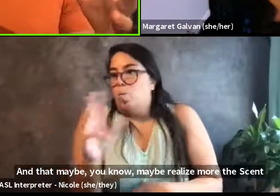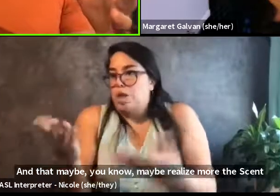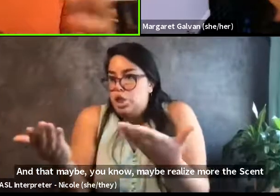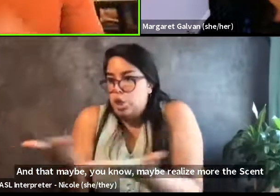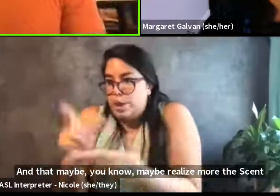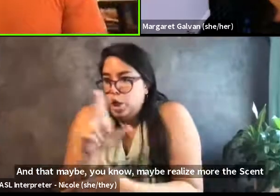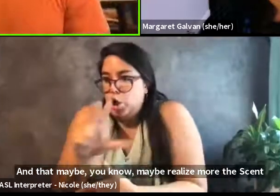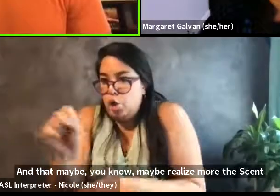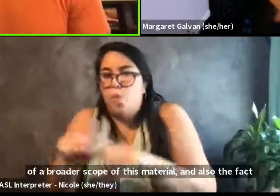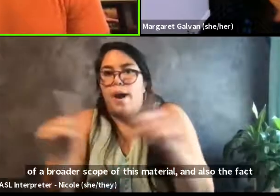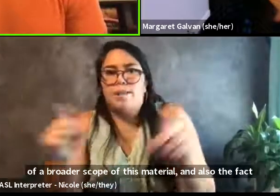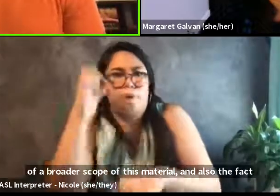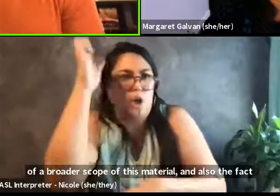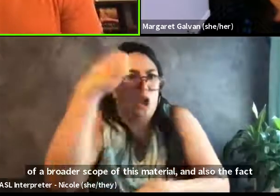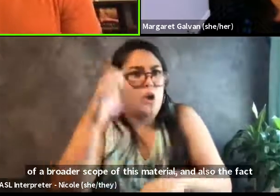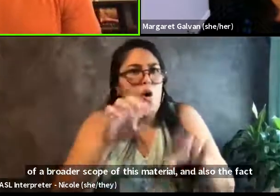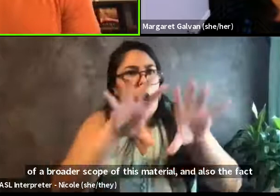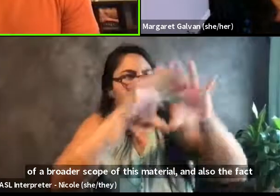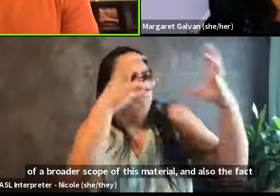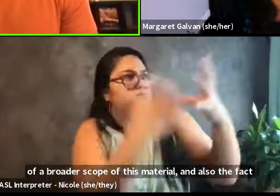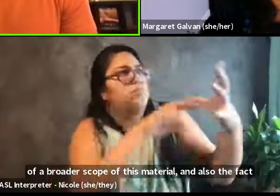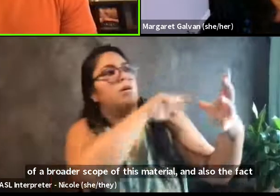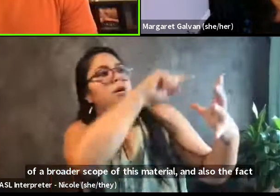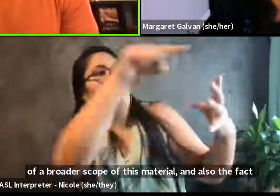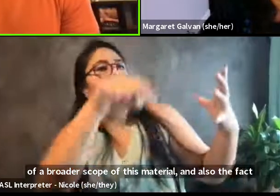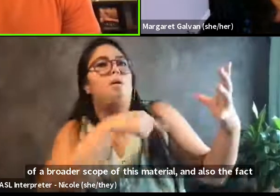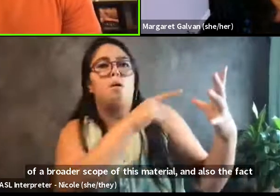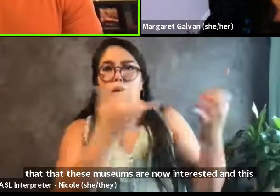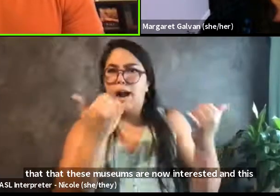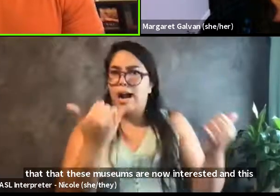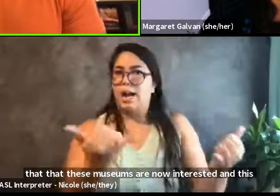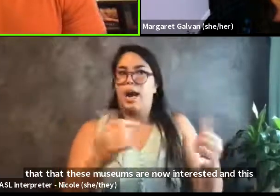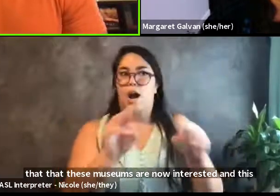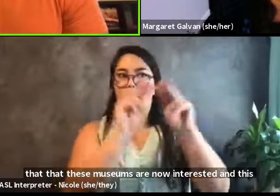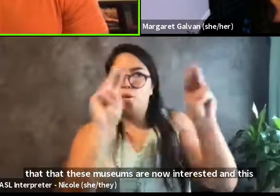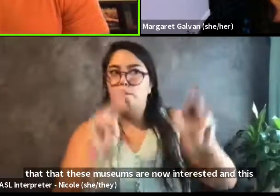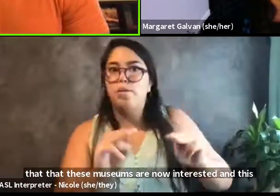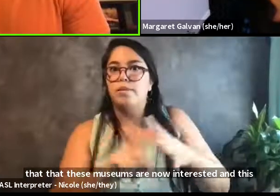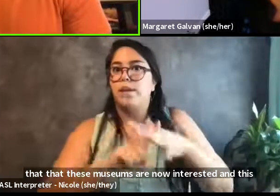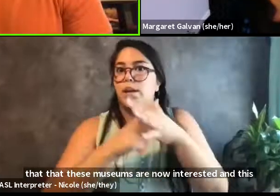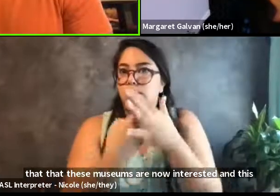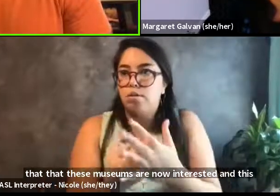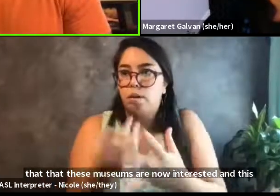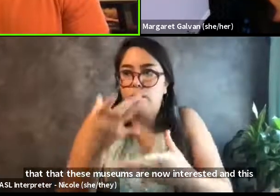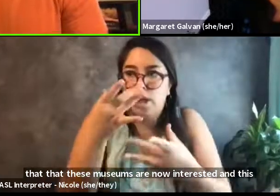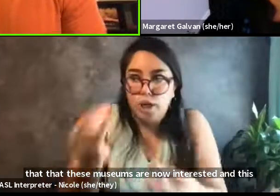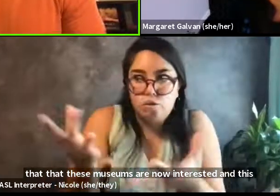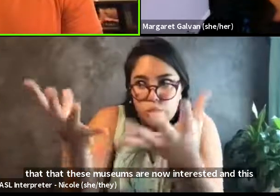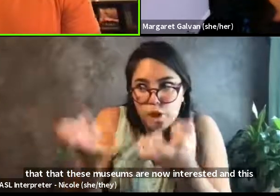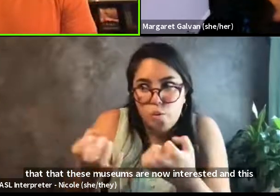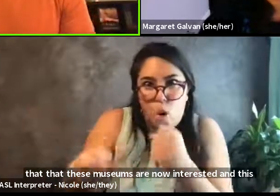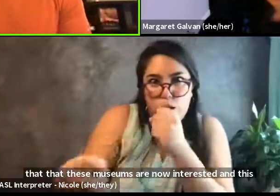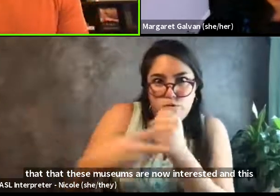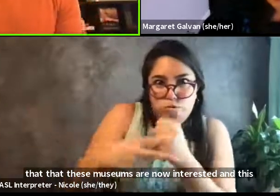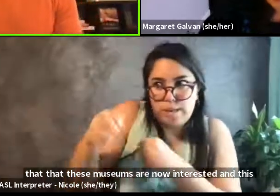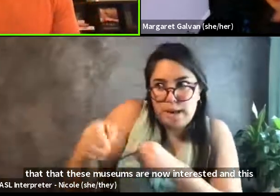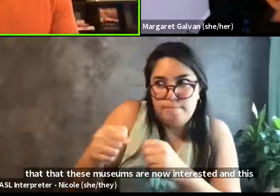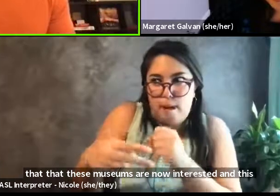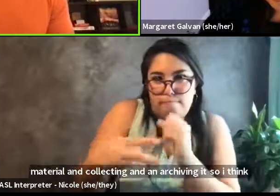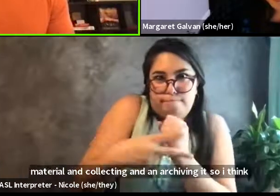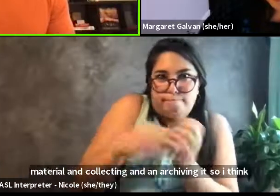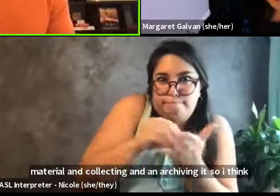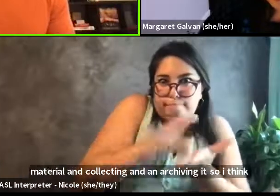that these museums are now interested in, uh, this material and collecting it and archiving it. So I think, I think there is,